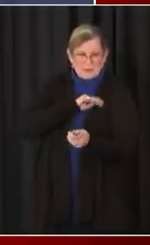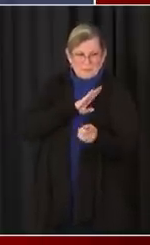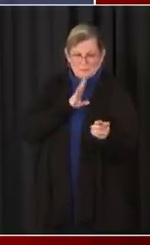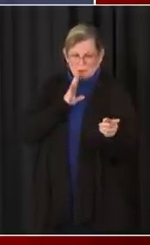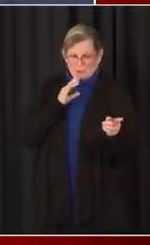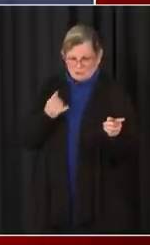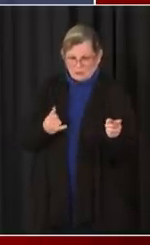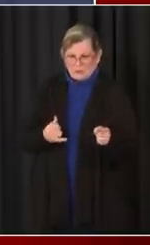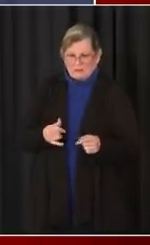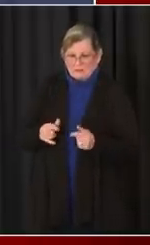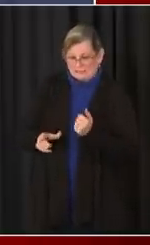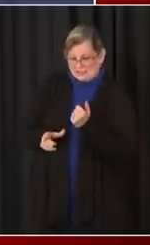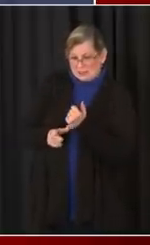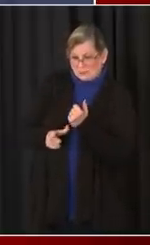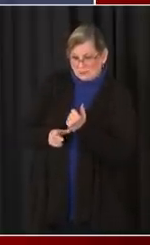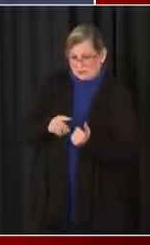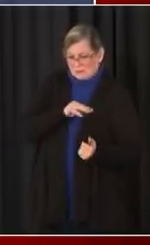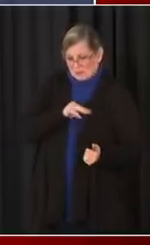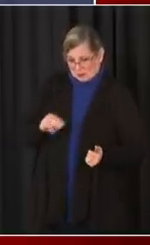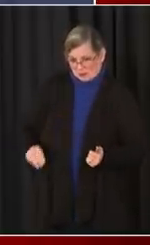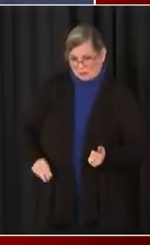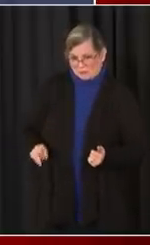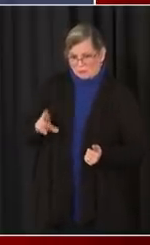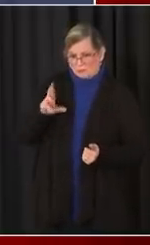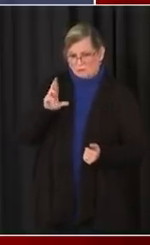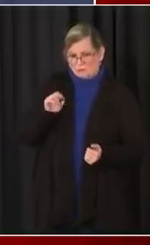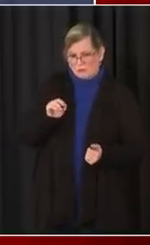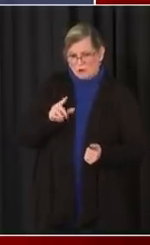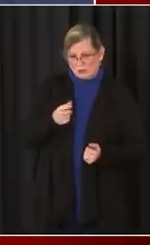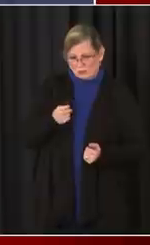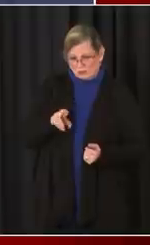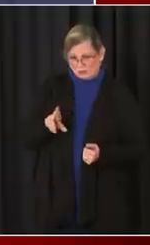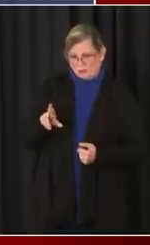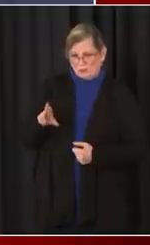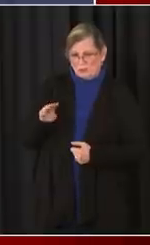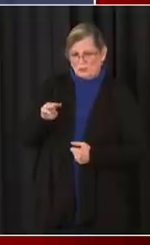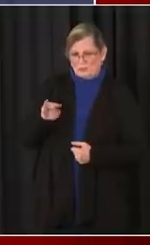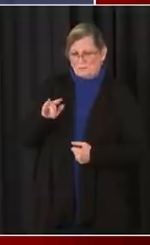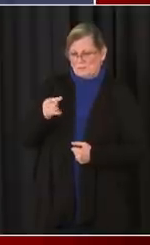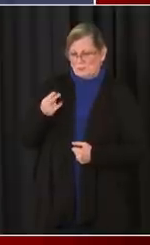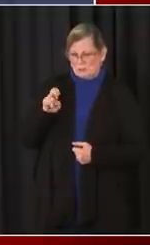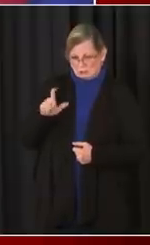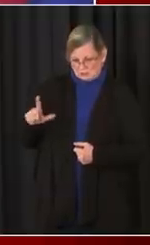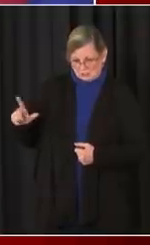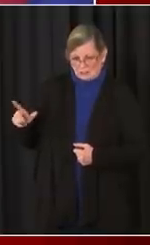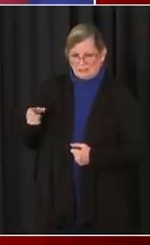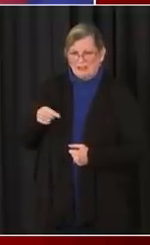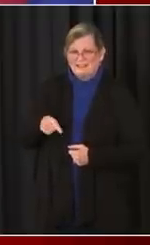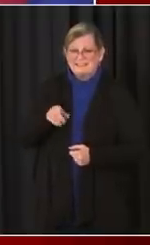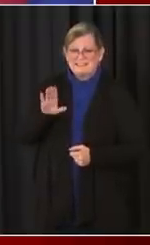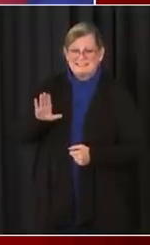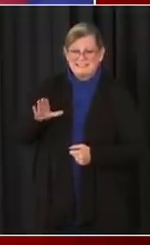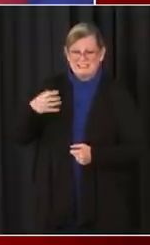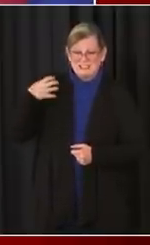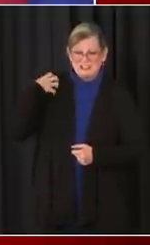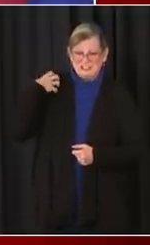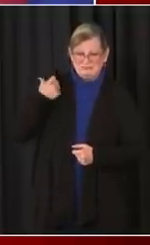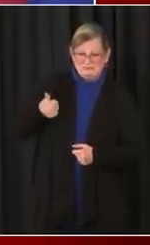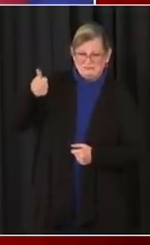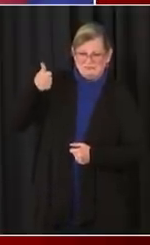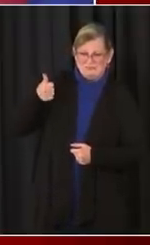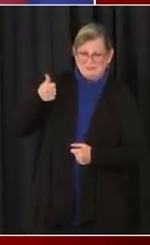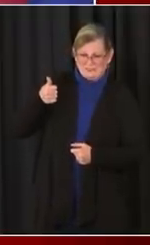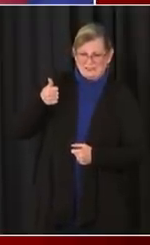by the Deputy Mayor, Roger Mitchell, as well as Chief Donnelly, the Chief of DC Fire and EMS, and